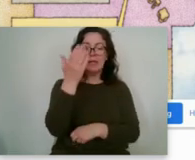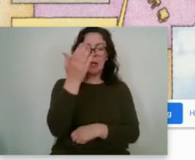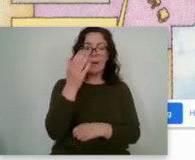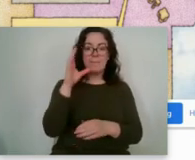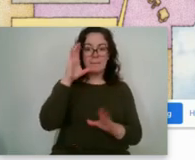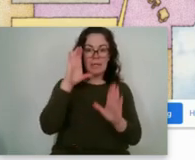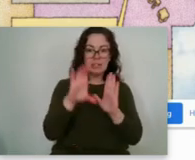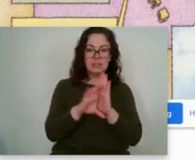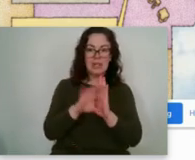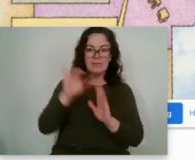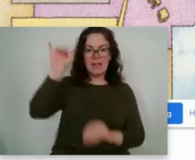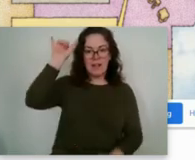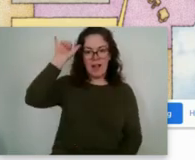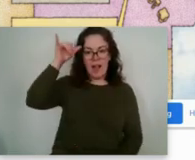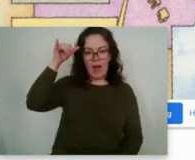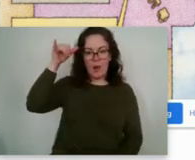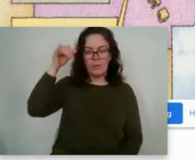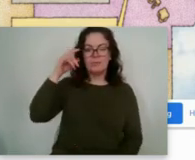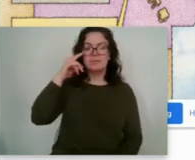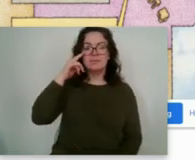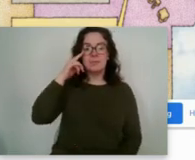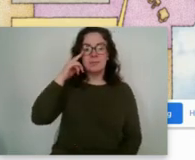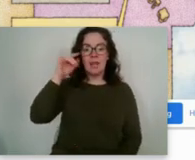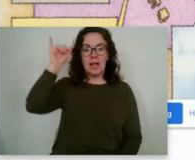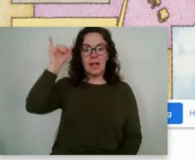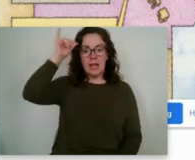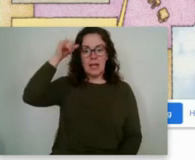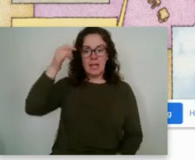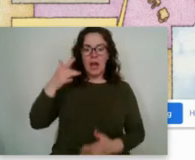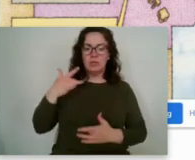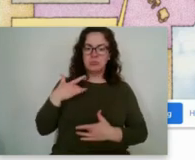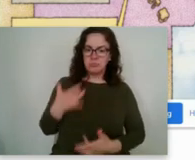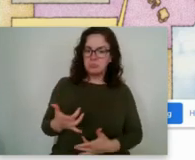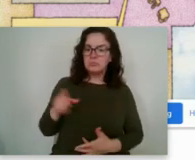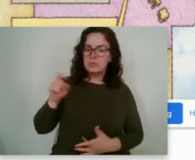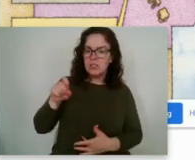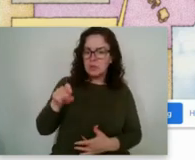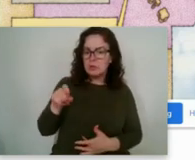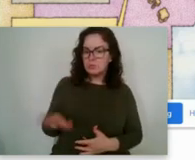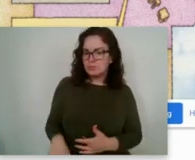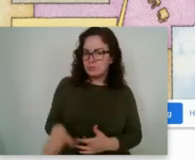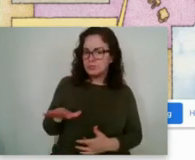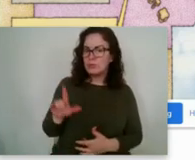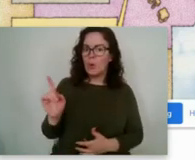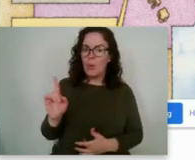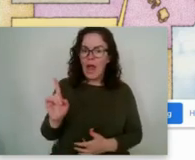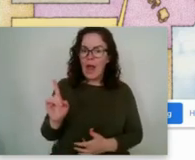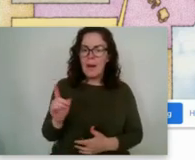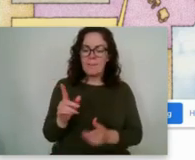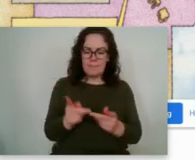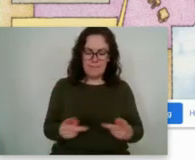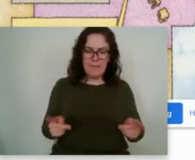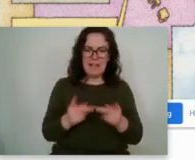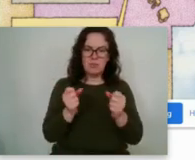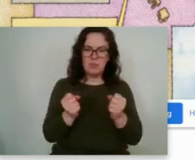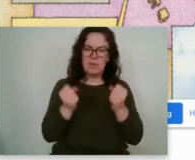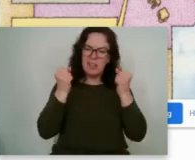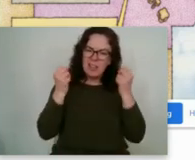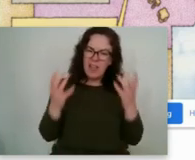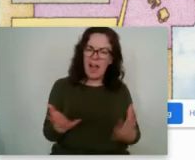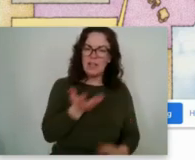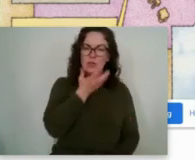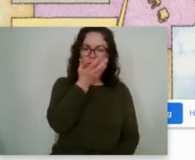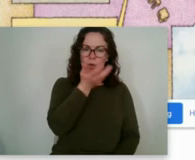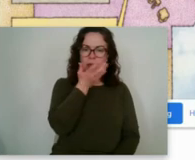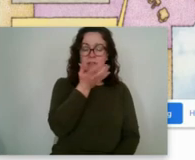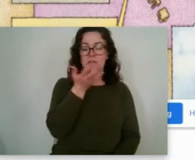cow. A cow usually needs to be raised in a place that has lots of grass. So you might